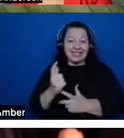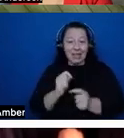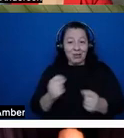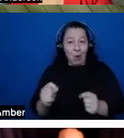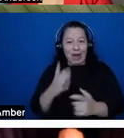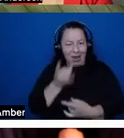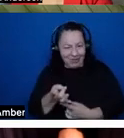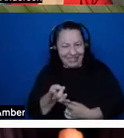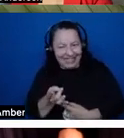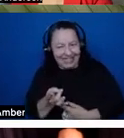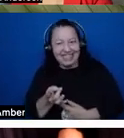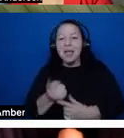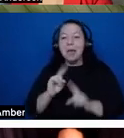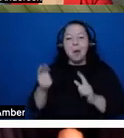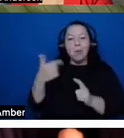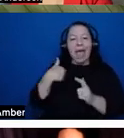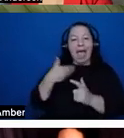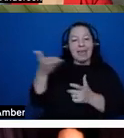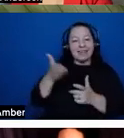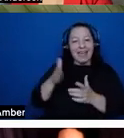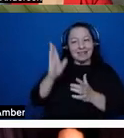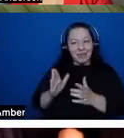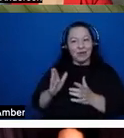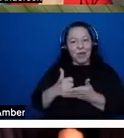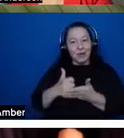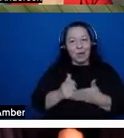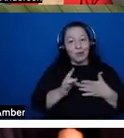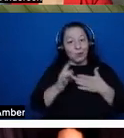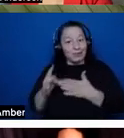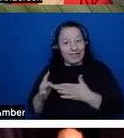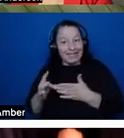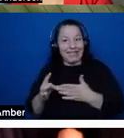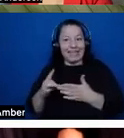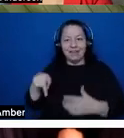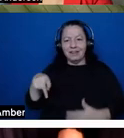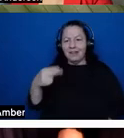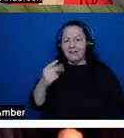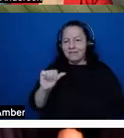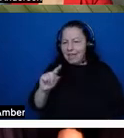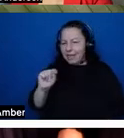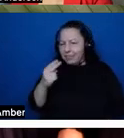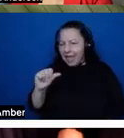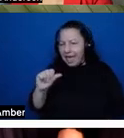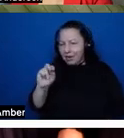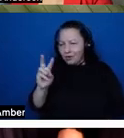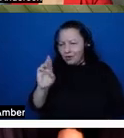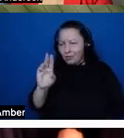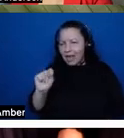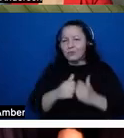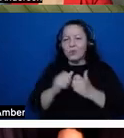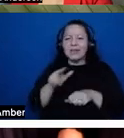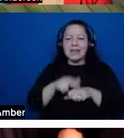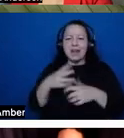had a guest speaker who was kind of helping to lead us through it. It was Theta Newbreast, who's with Native Wellness Institute. And it